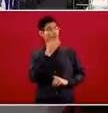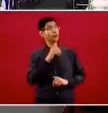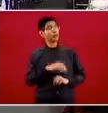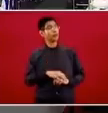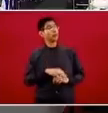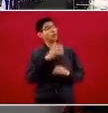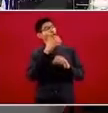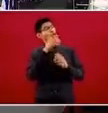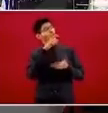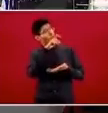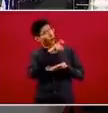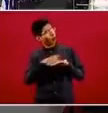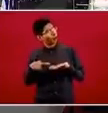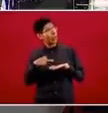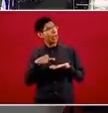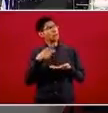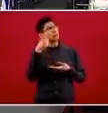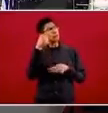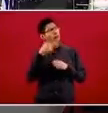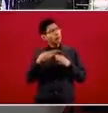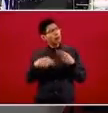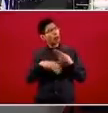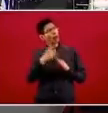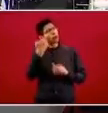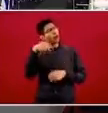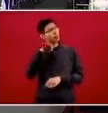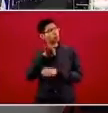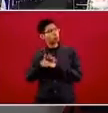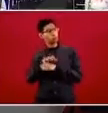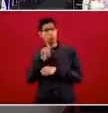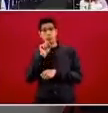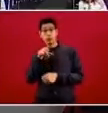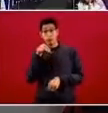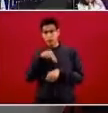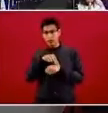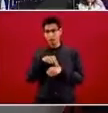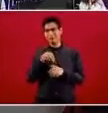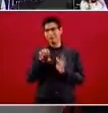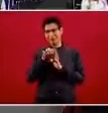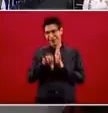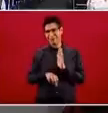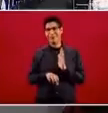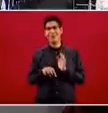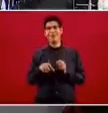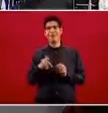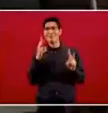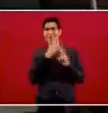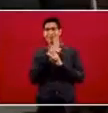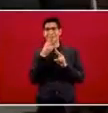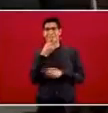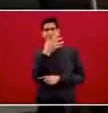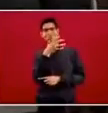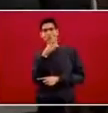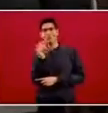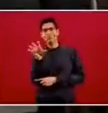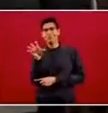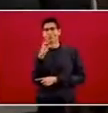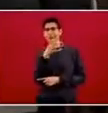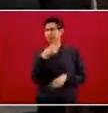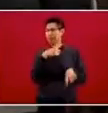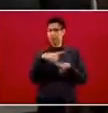Deputy Secretary, how is the purchase process going regarding supplies or medical devices